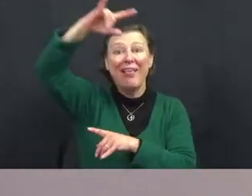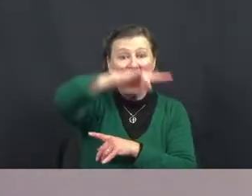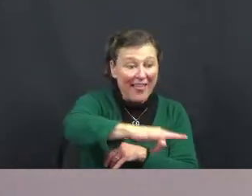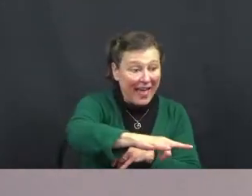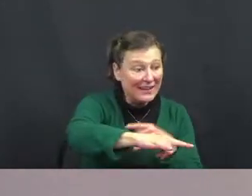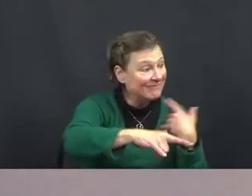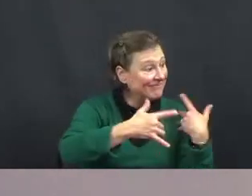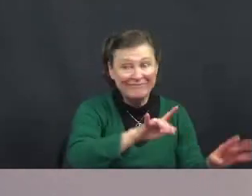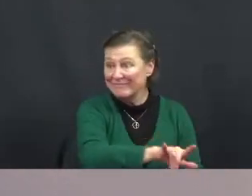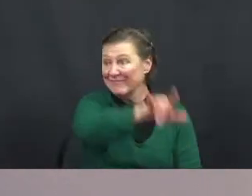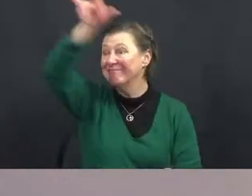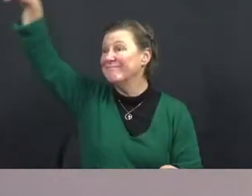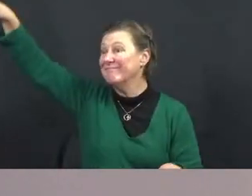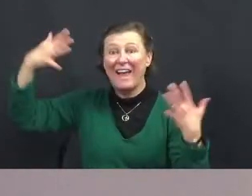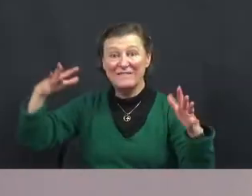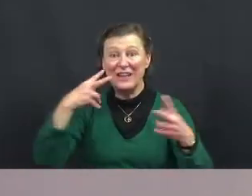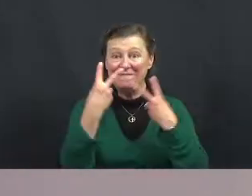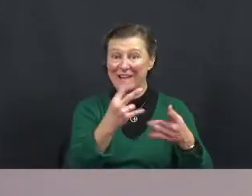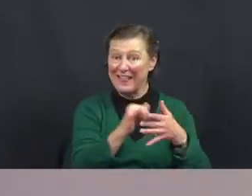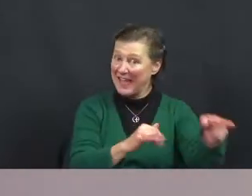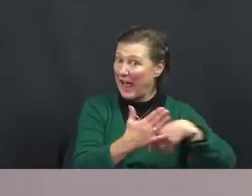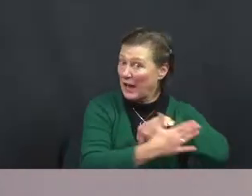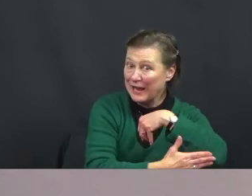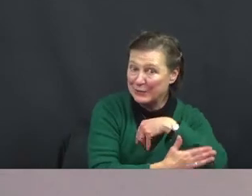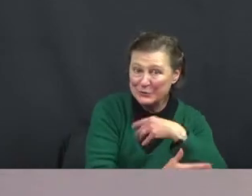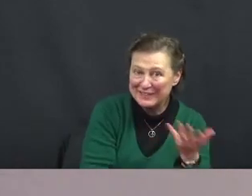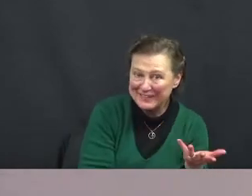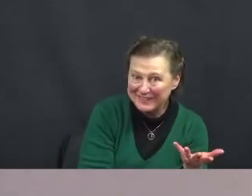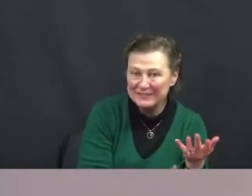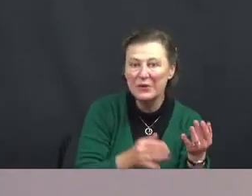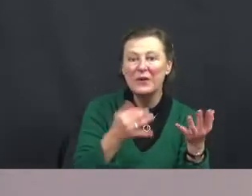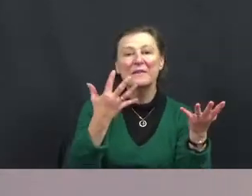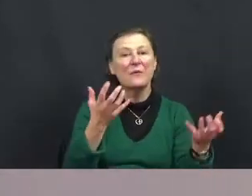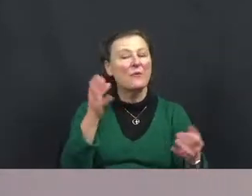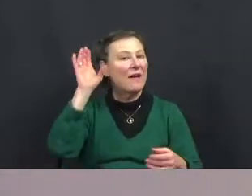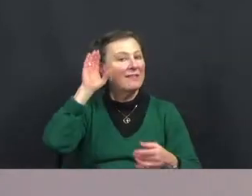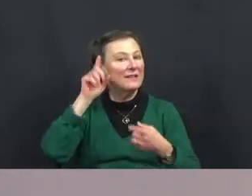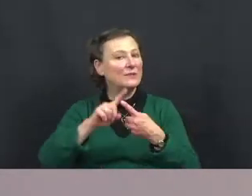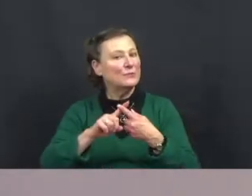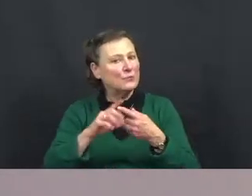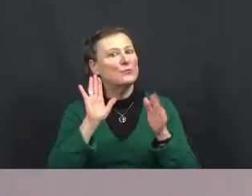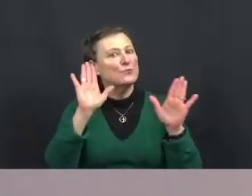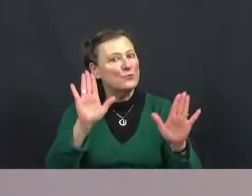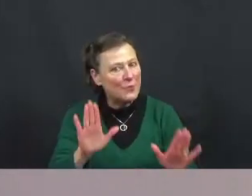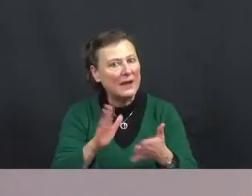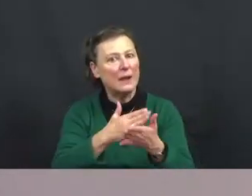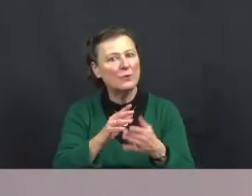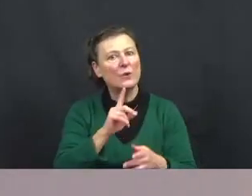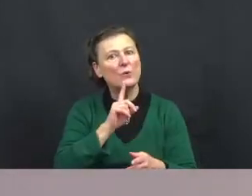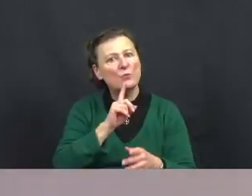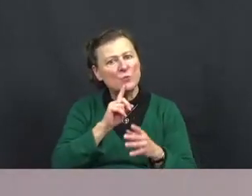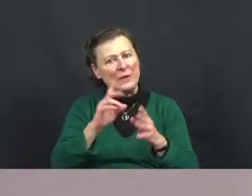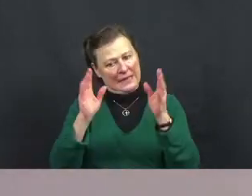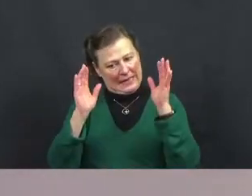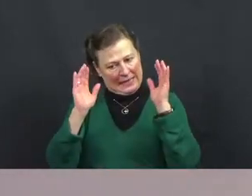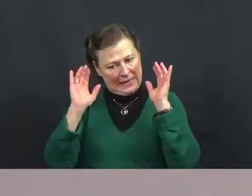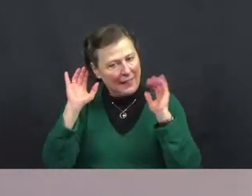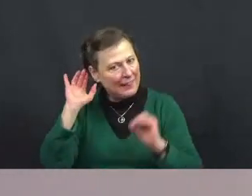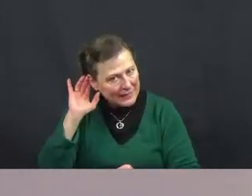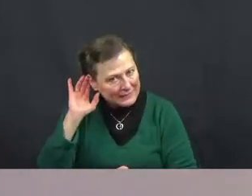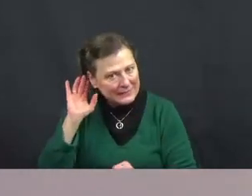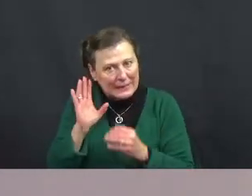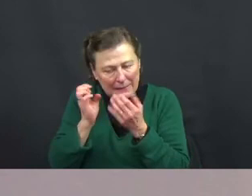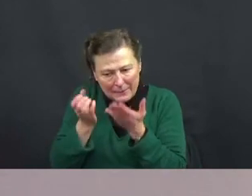take off and said you visited that country, would you? So if you're going to listen to a great piece of music, really, really pay it a good visit and be